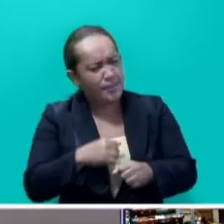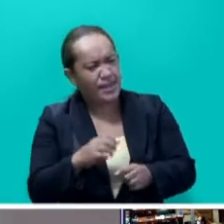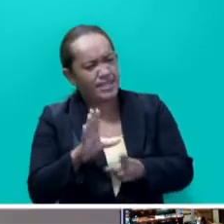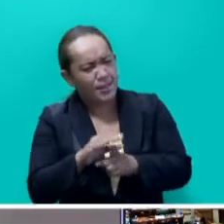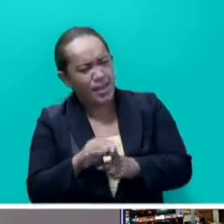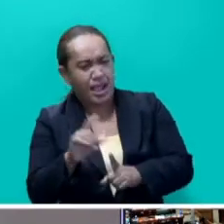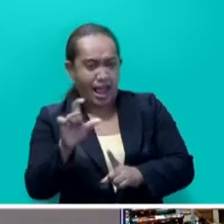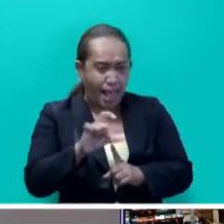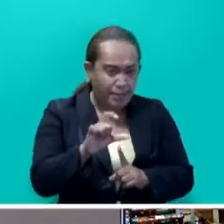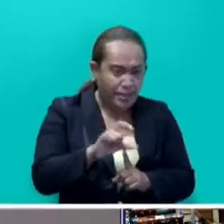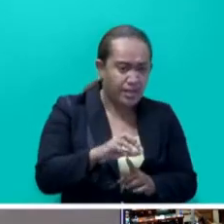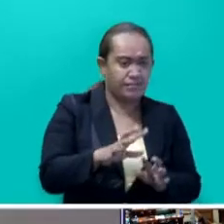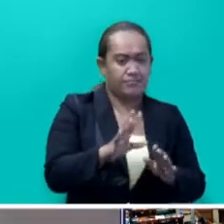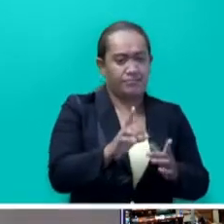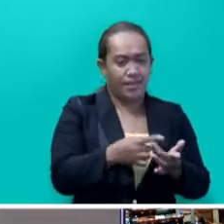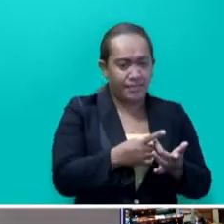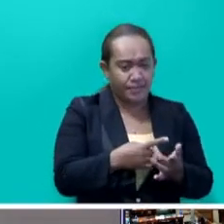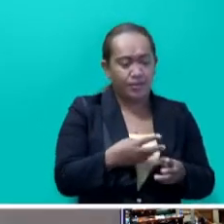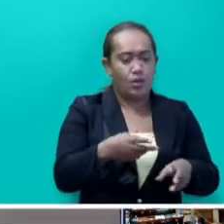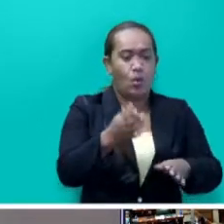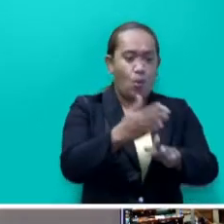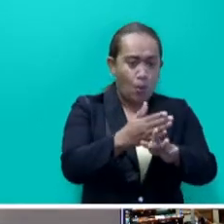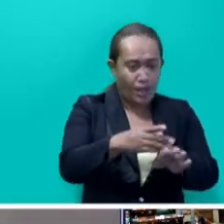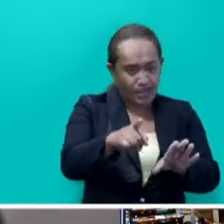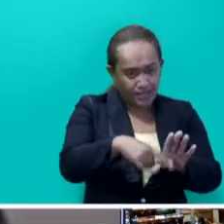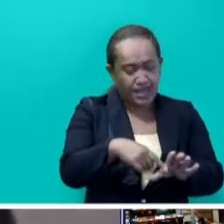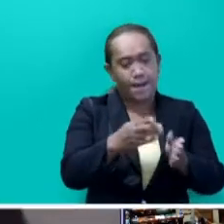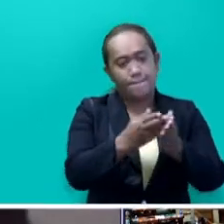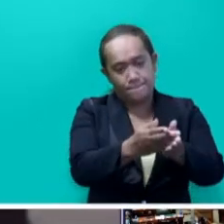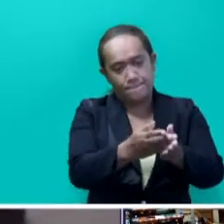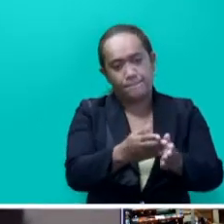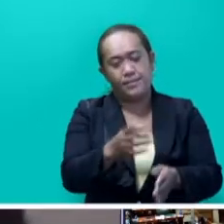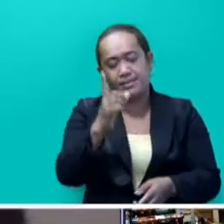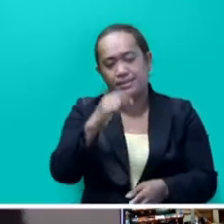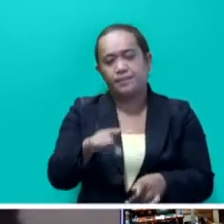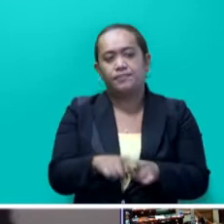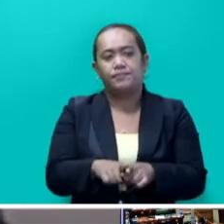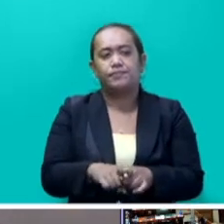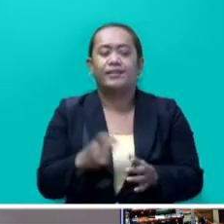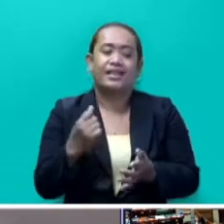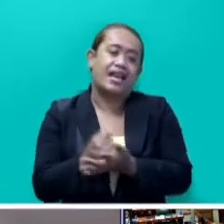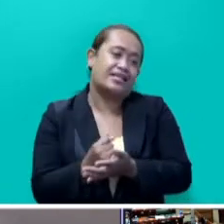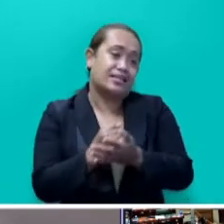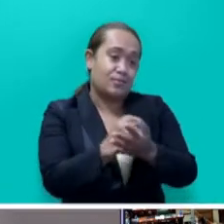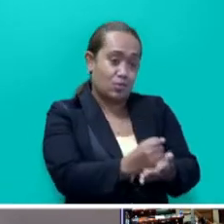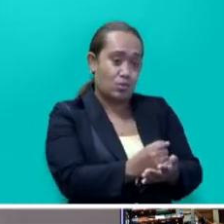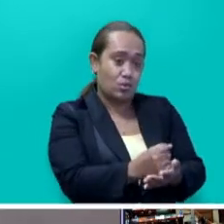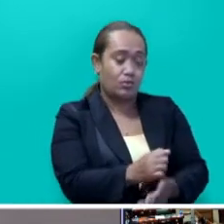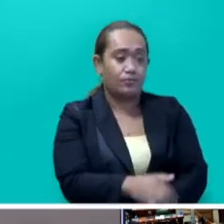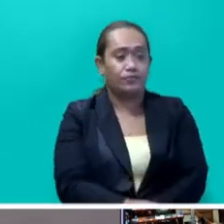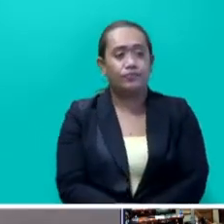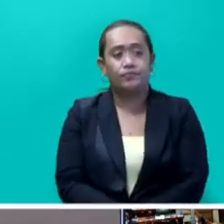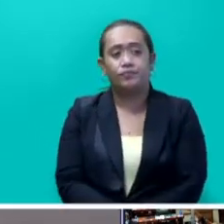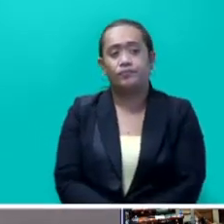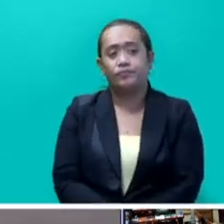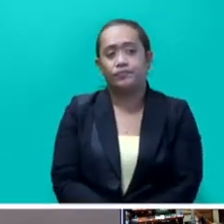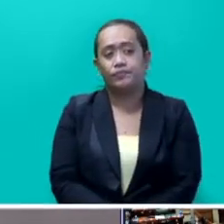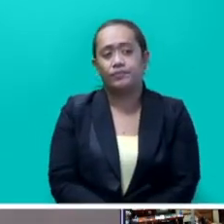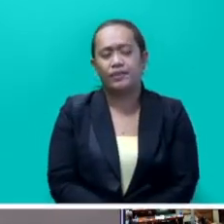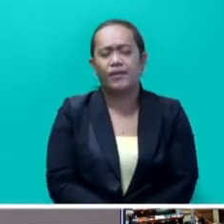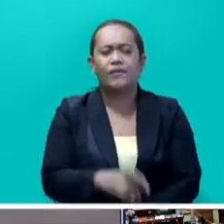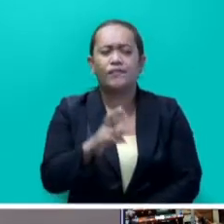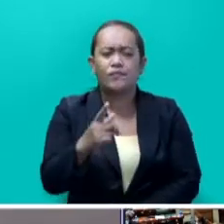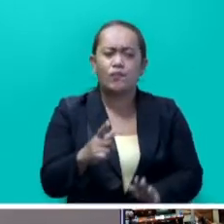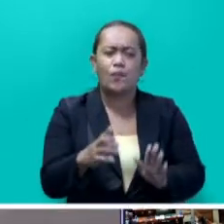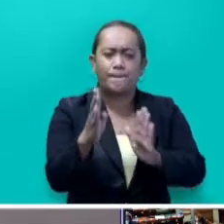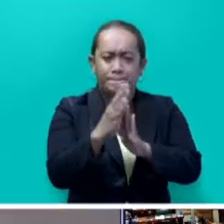support the Maritime Transport Act budget amendment. Now, Mr. Speaker, sir, with respect to Bill number